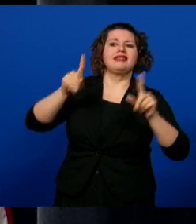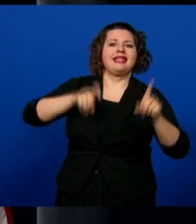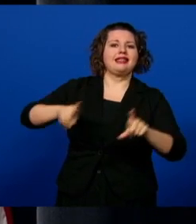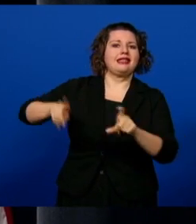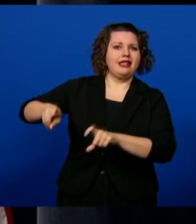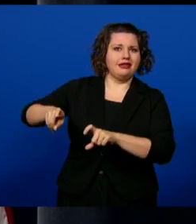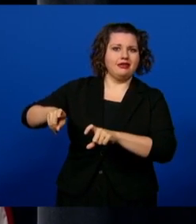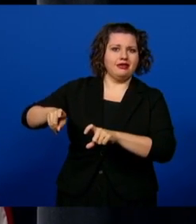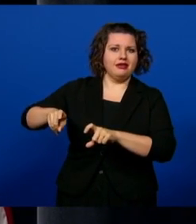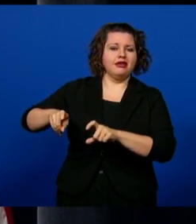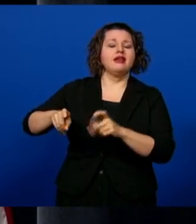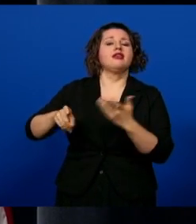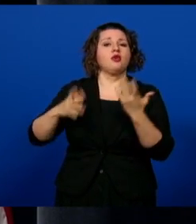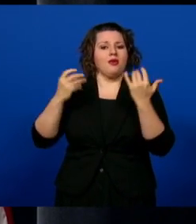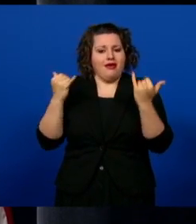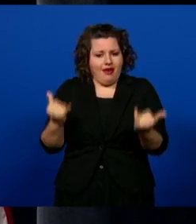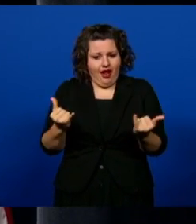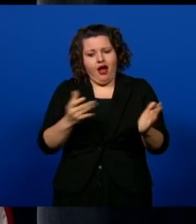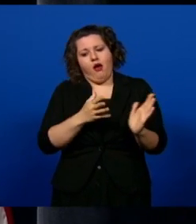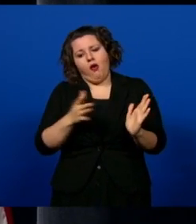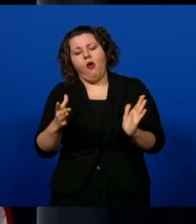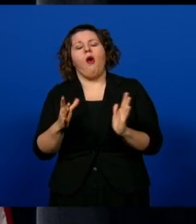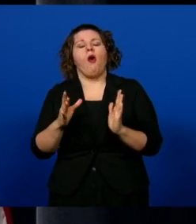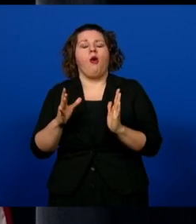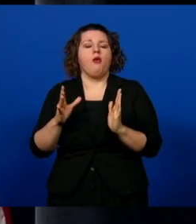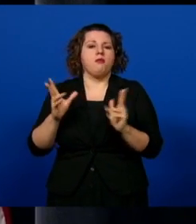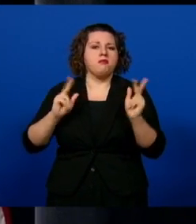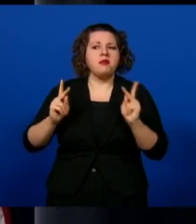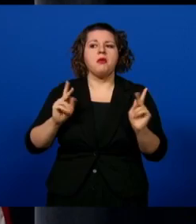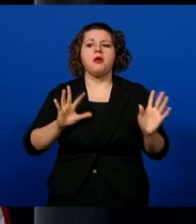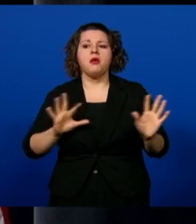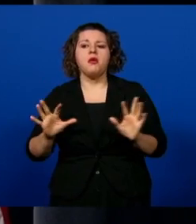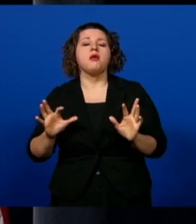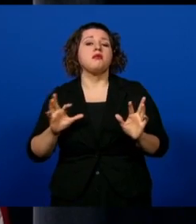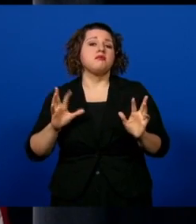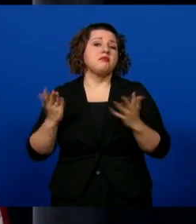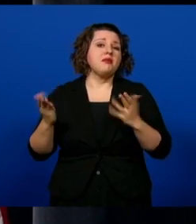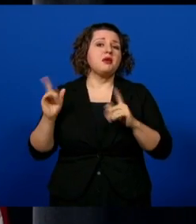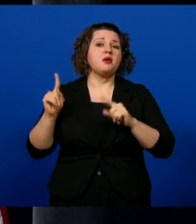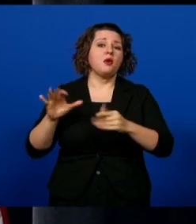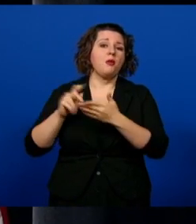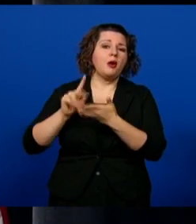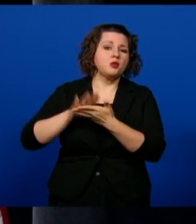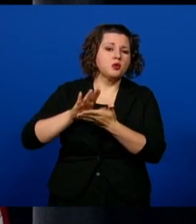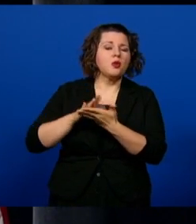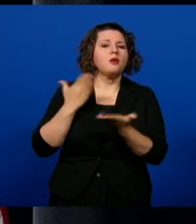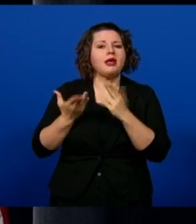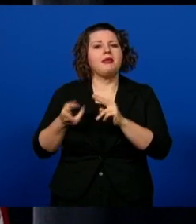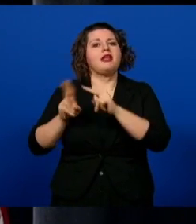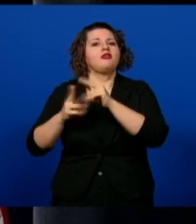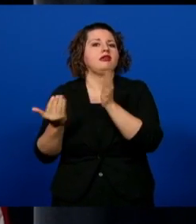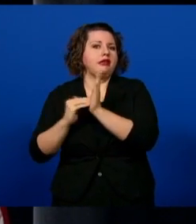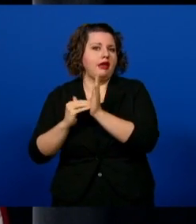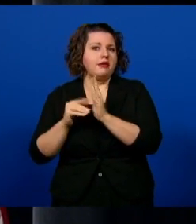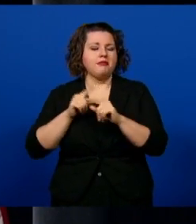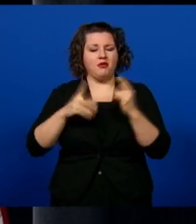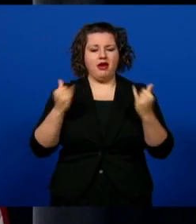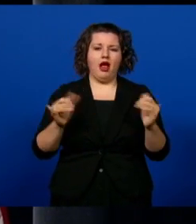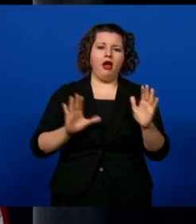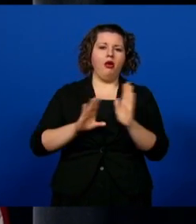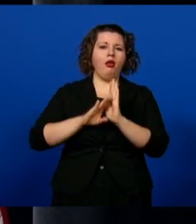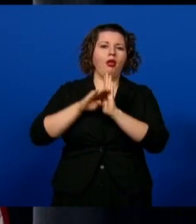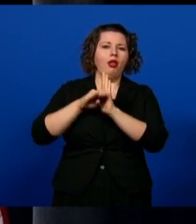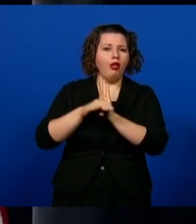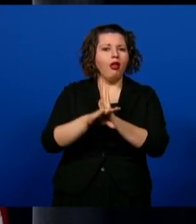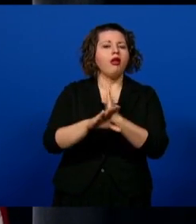likely represents some leveling out, and probably as people get ready to go back to school, we might see that tick up a little bit. But I think the main message that I